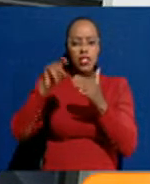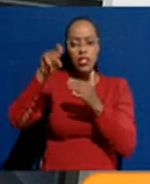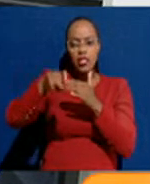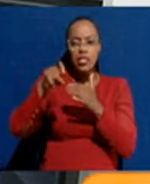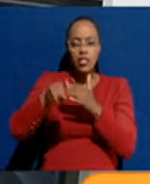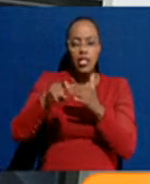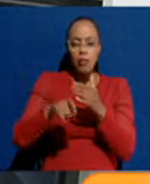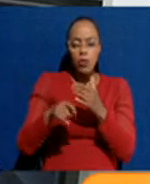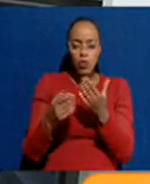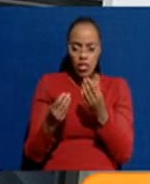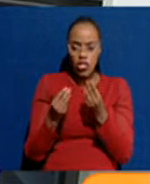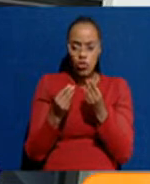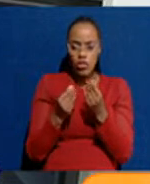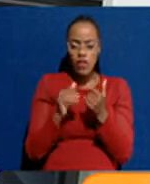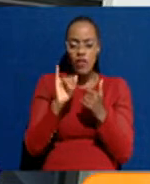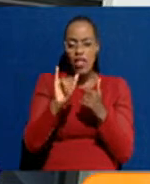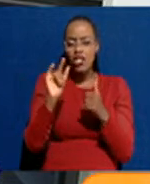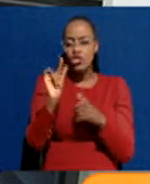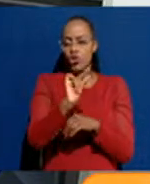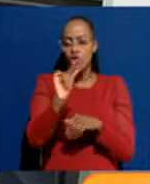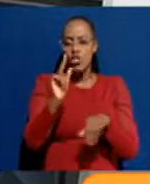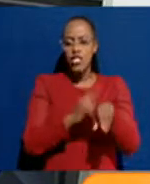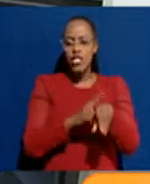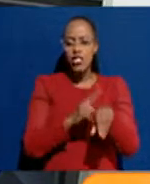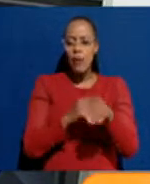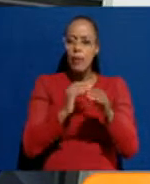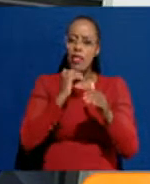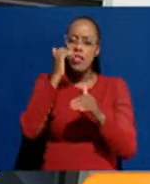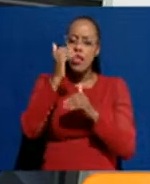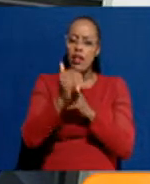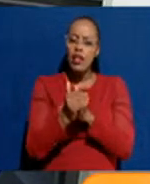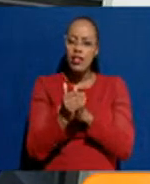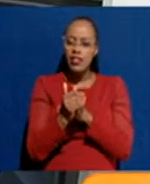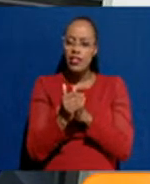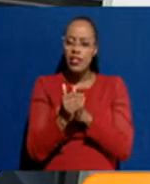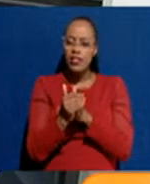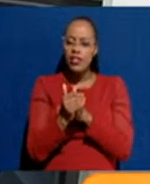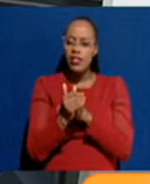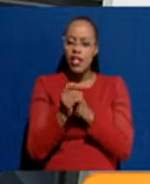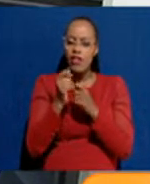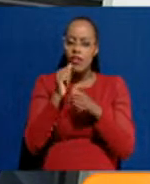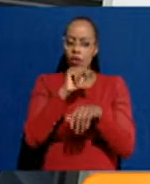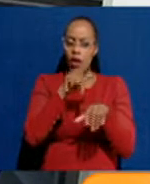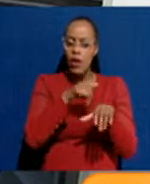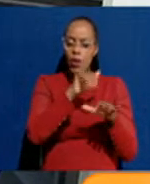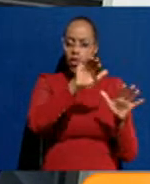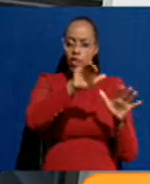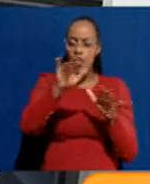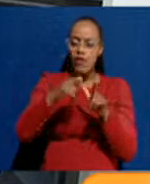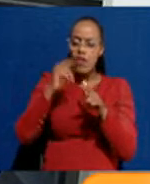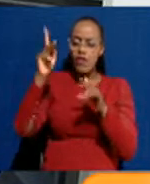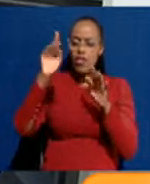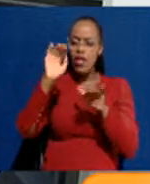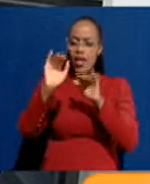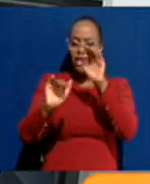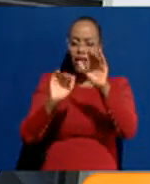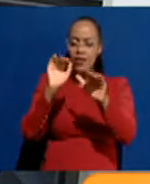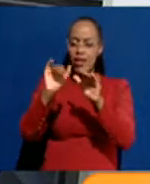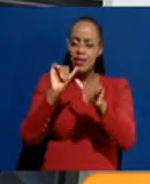able to surmount that challenge, possibly in the next 3 months. Connected to that, there are Kenyans that are asking